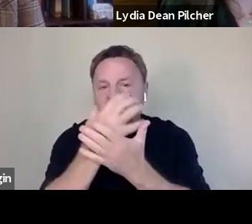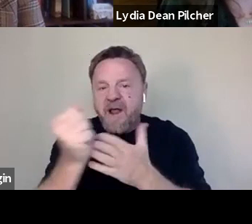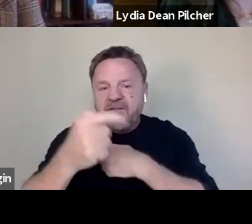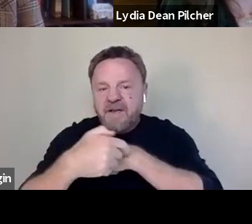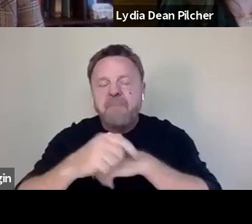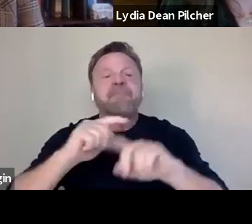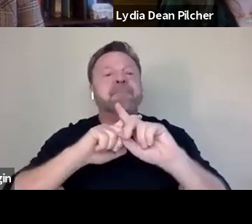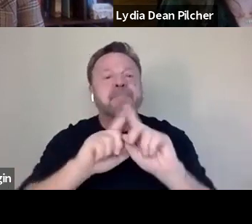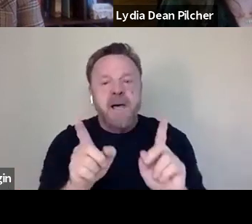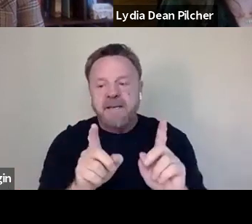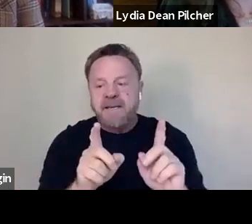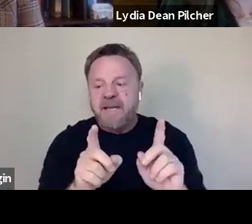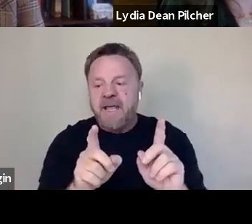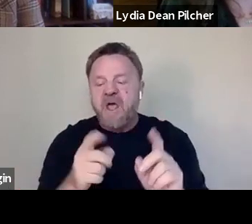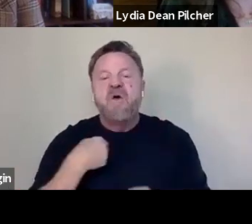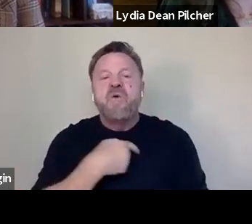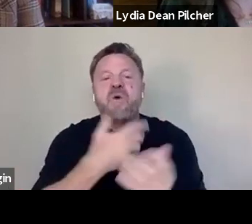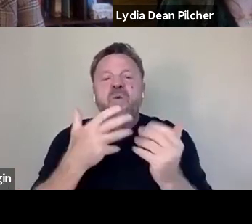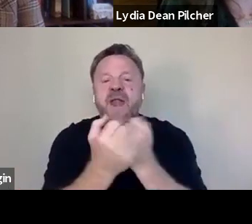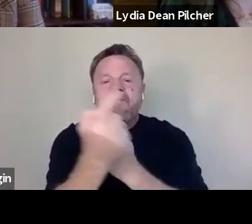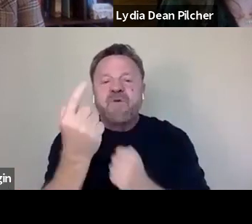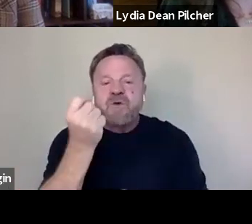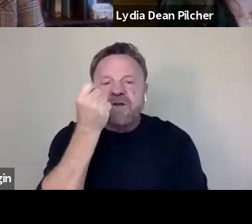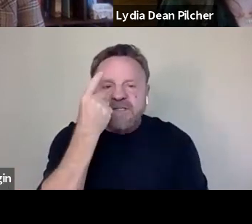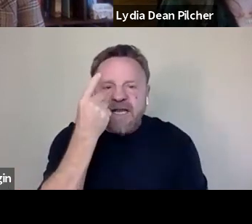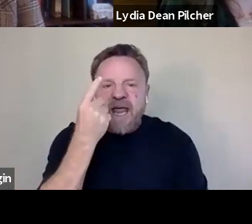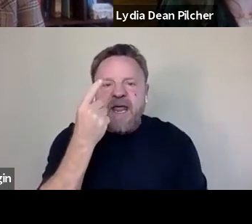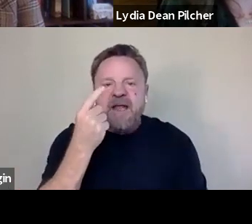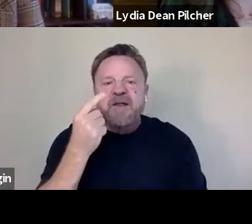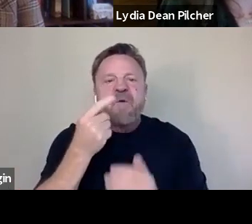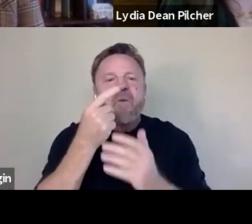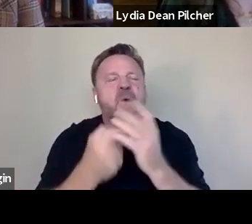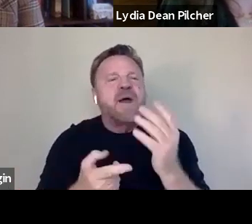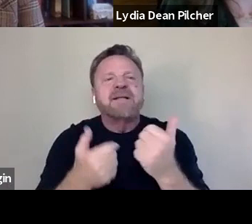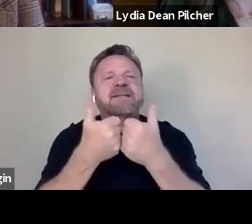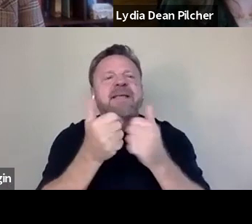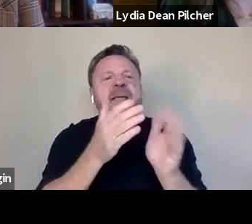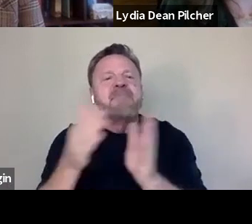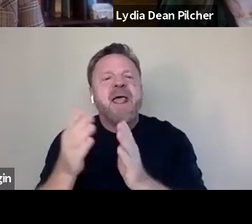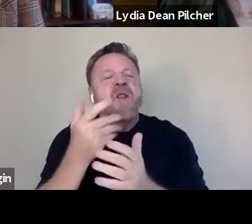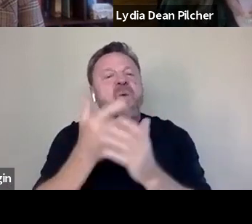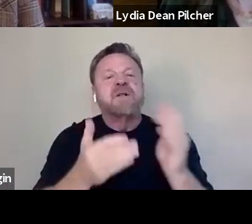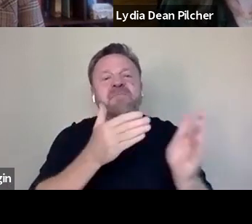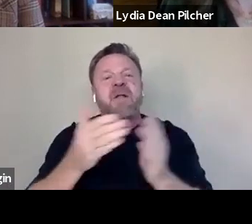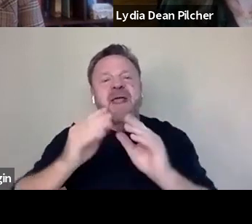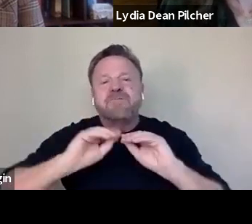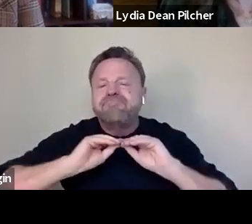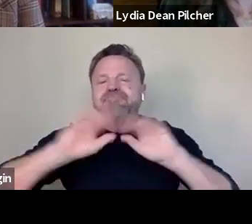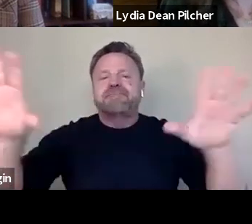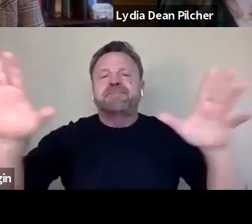but we want everyone to understand, what is the game plan? What are your plans to get the movie out